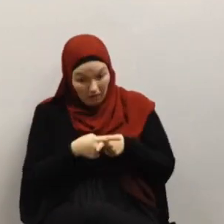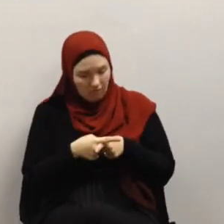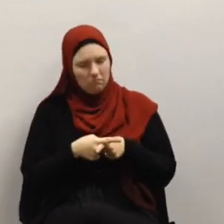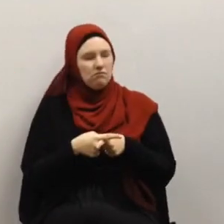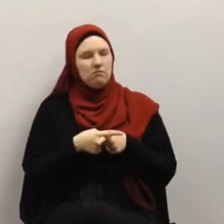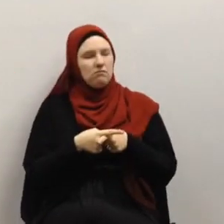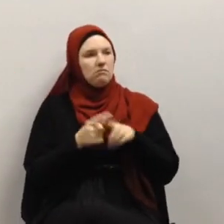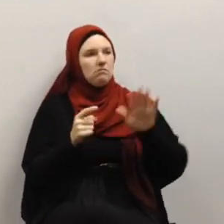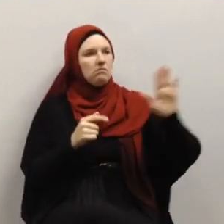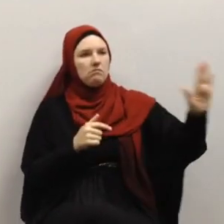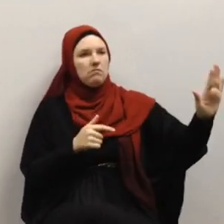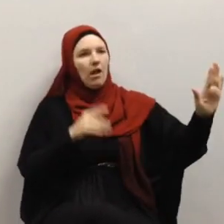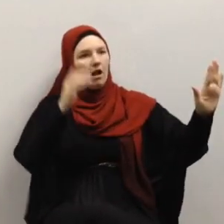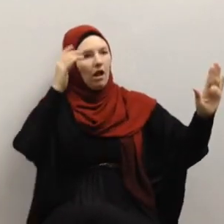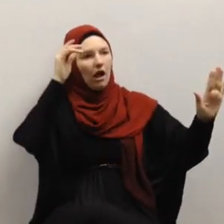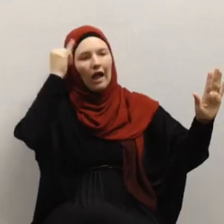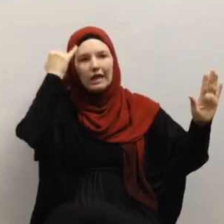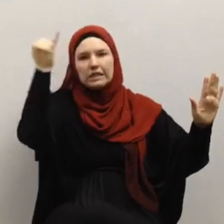Then